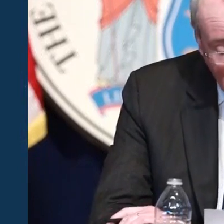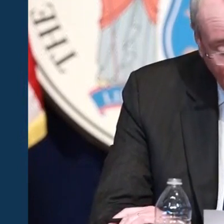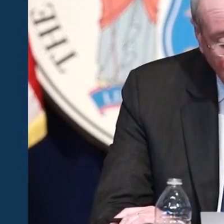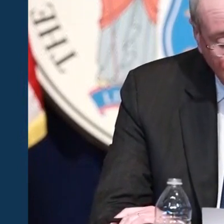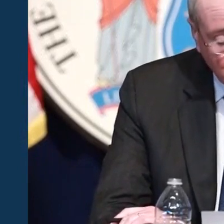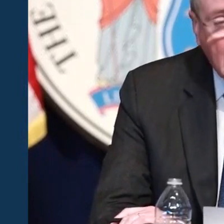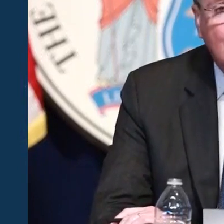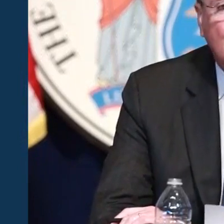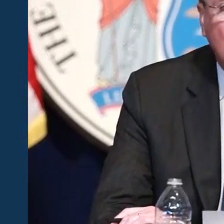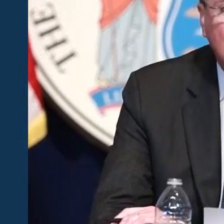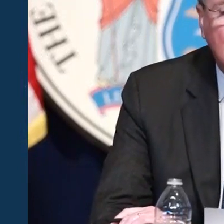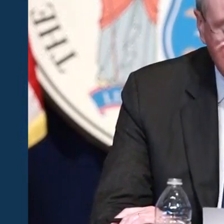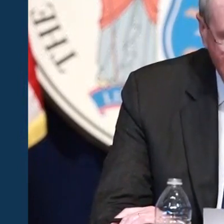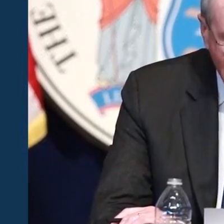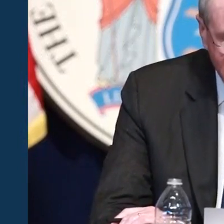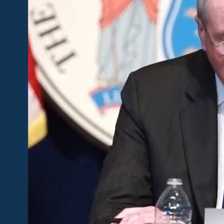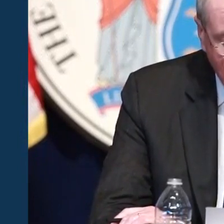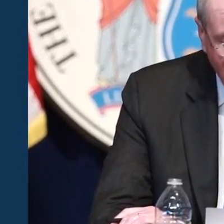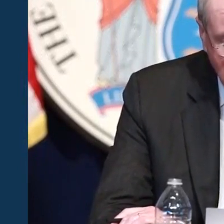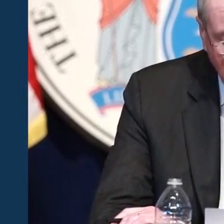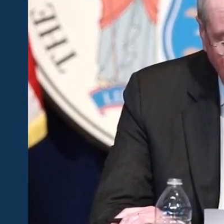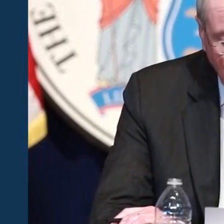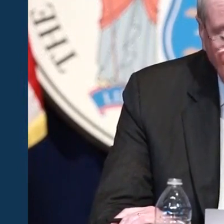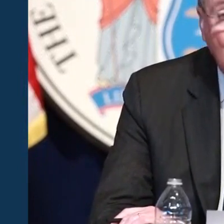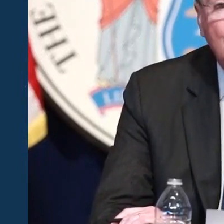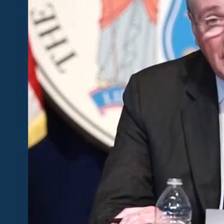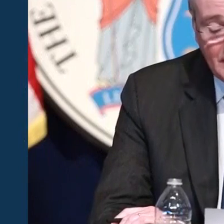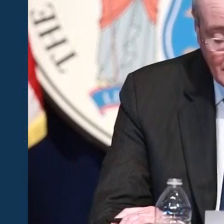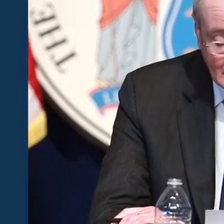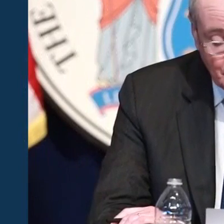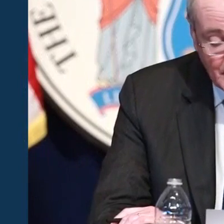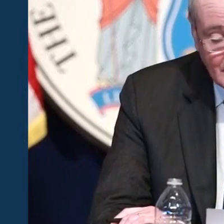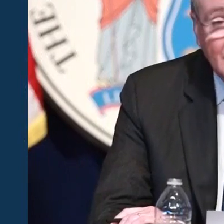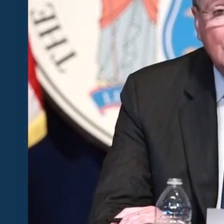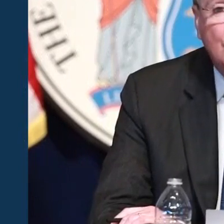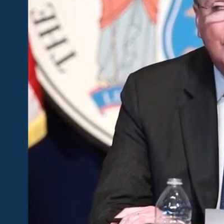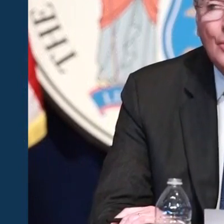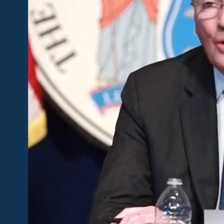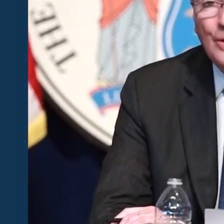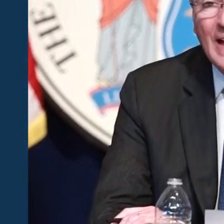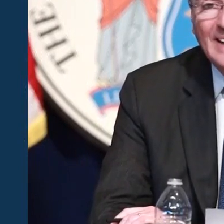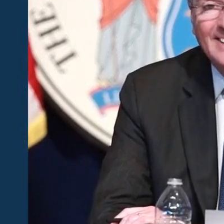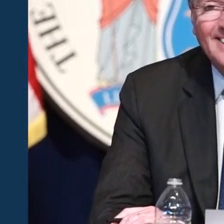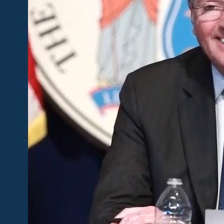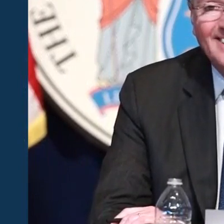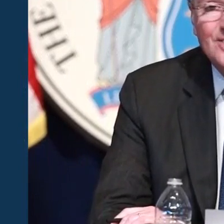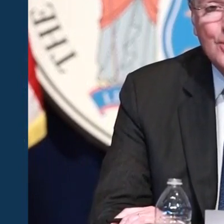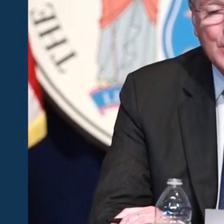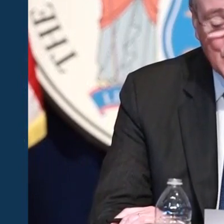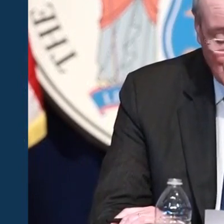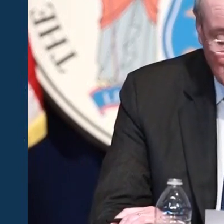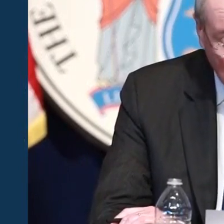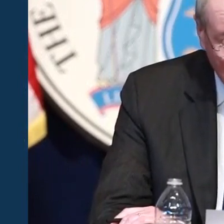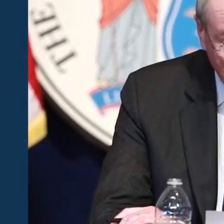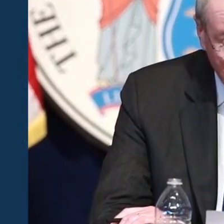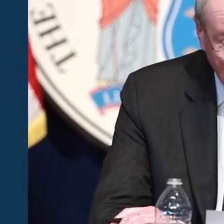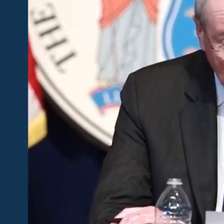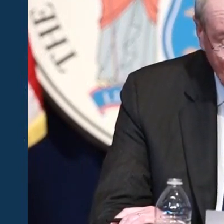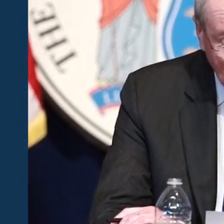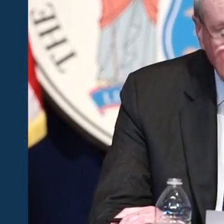upon thousands of riders over the past 24 years who depended on him. And he did all of that serving with